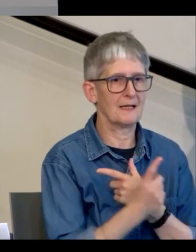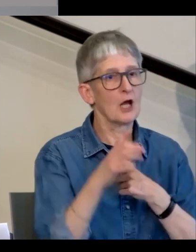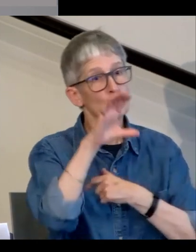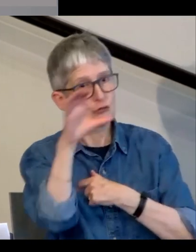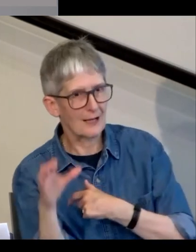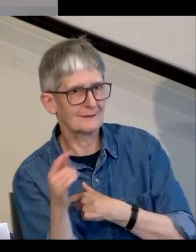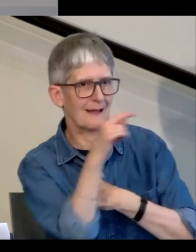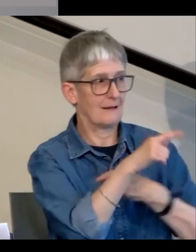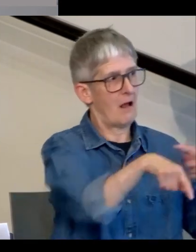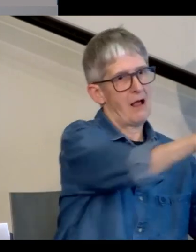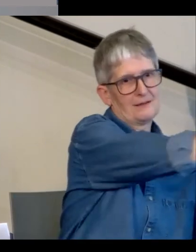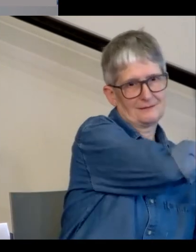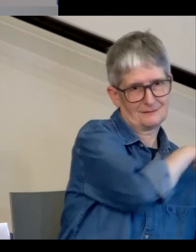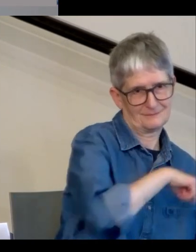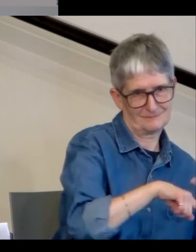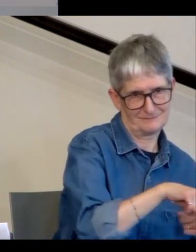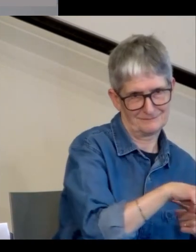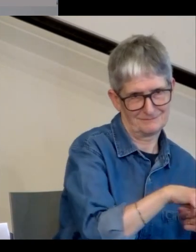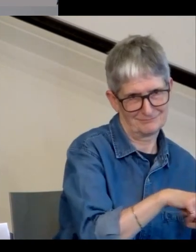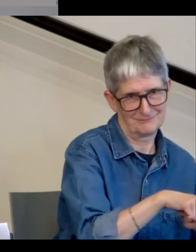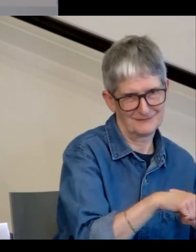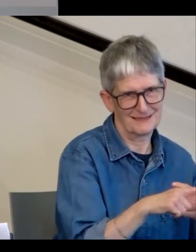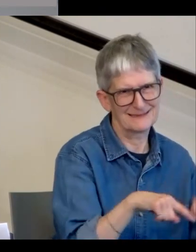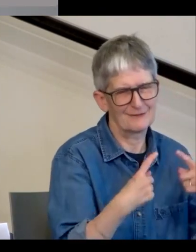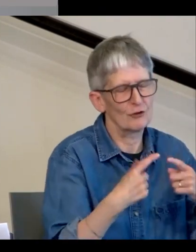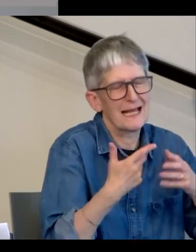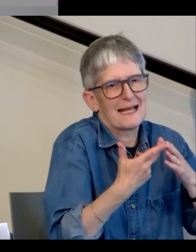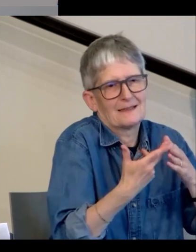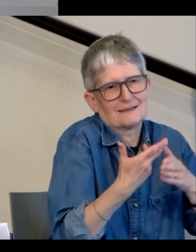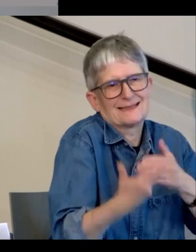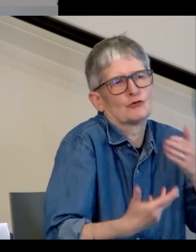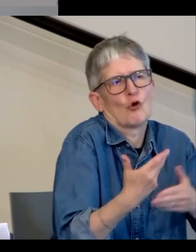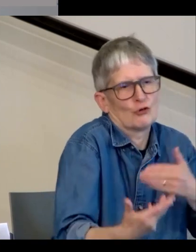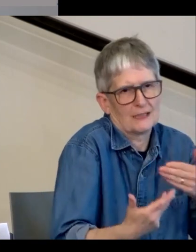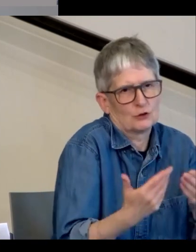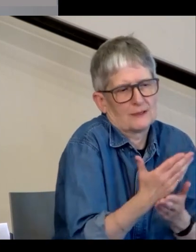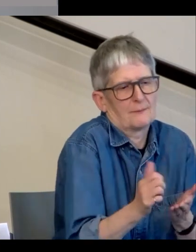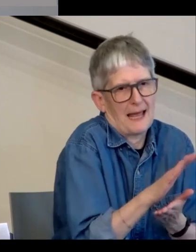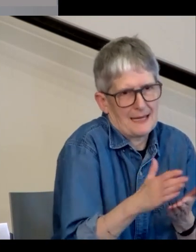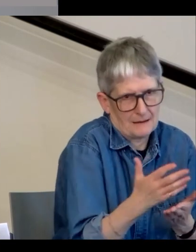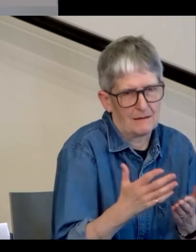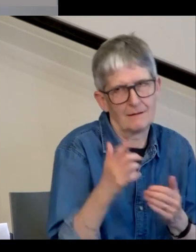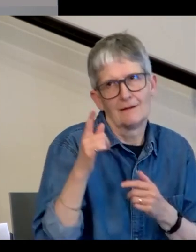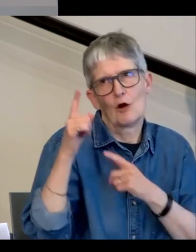Spurgeon called Song of Songs a sacred marriage song between Christ and his church.